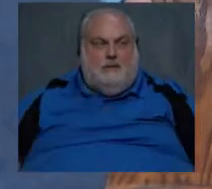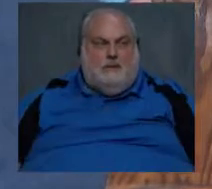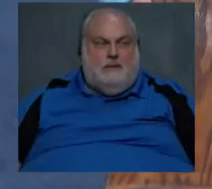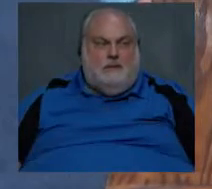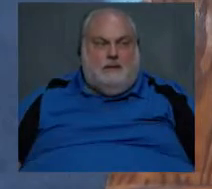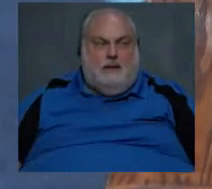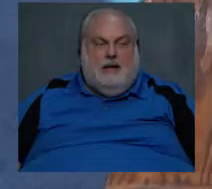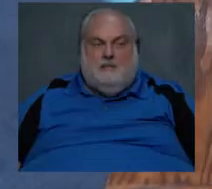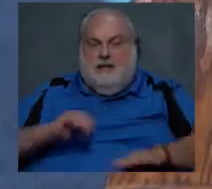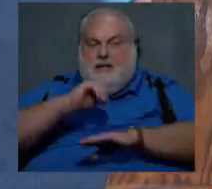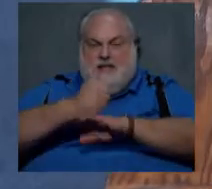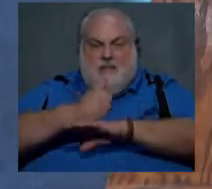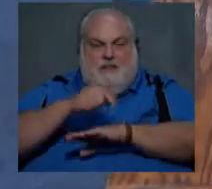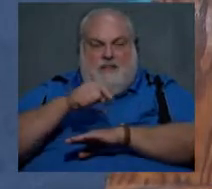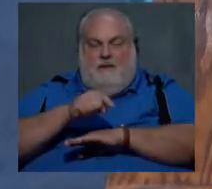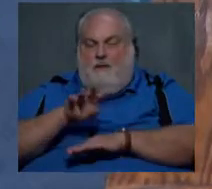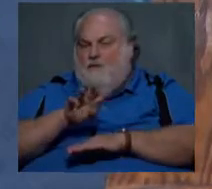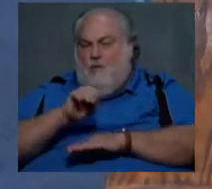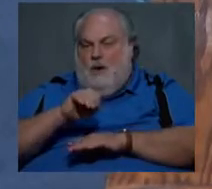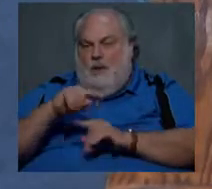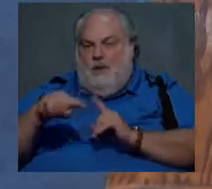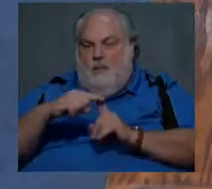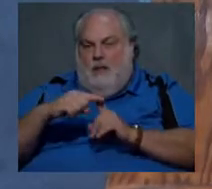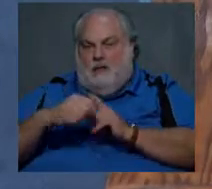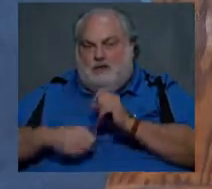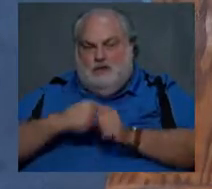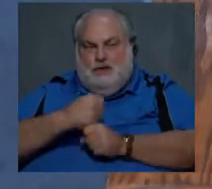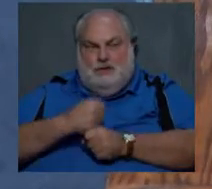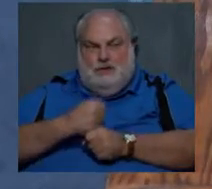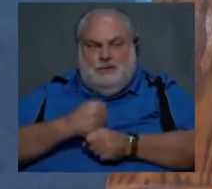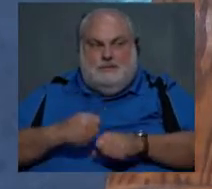It's been there about 40 years, actually.